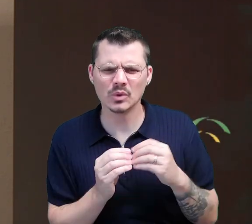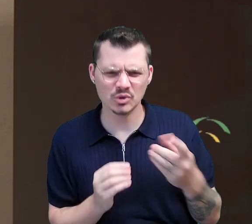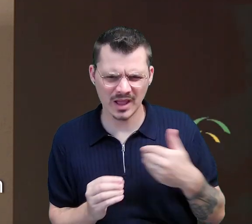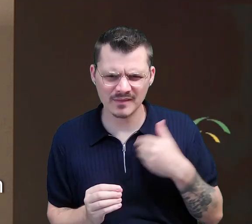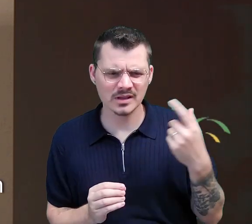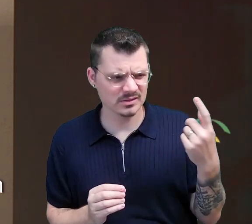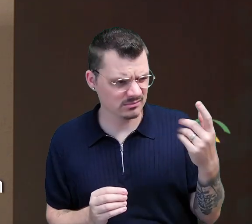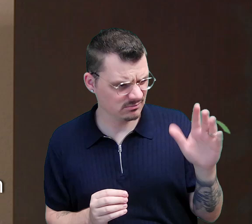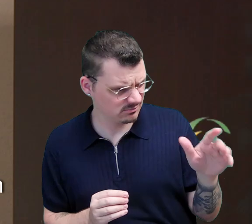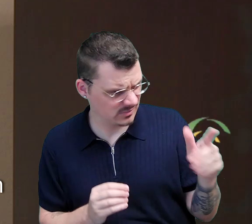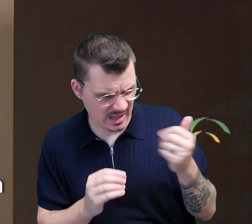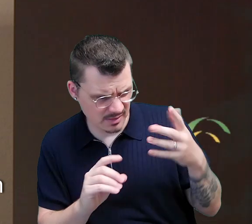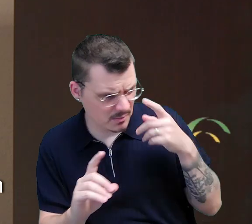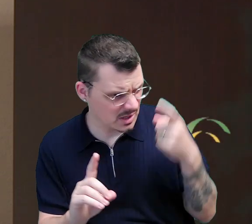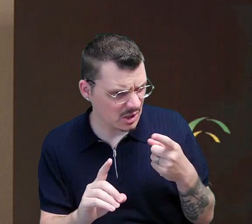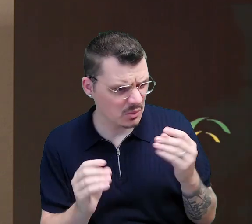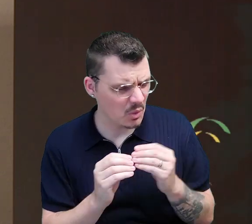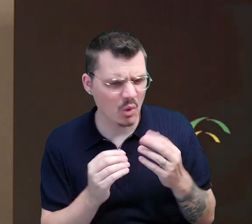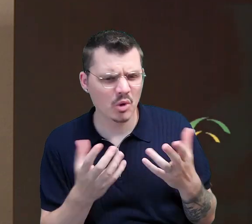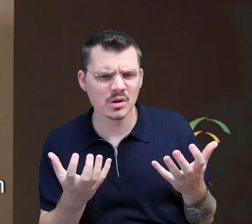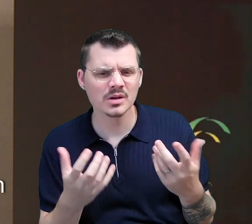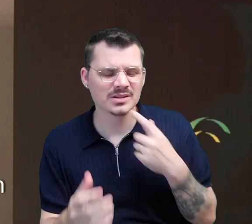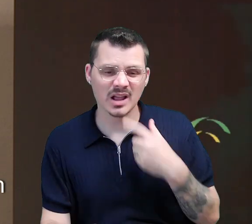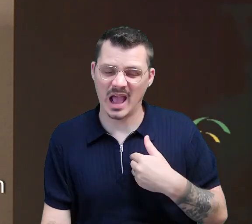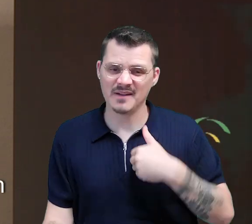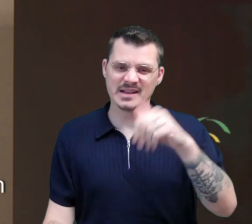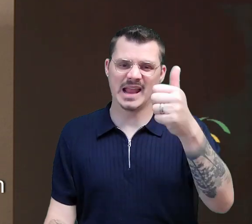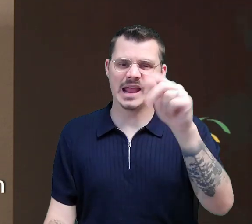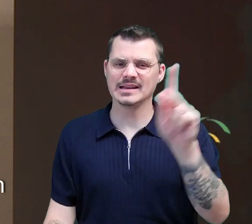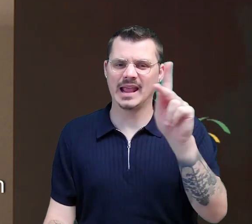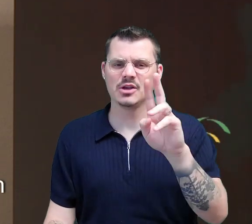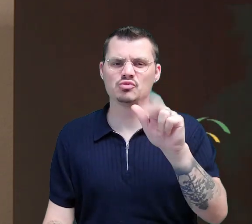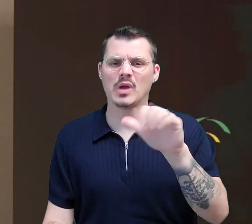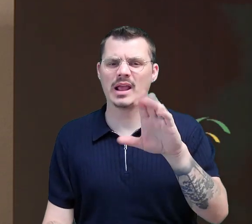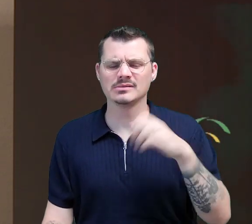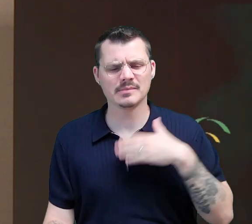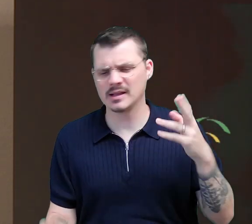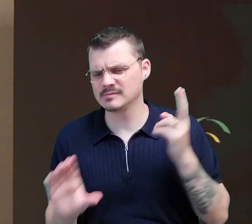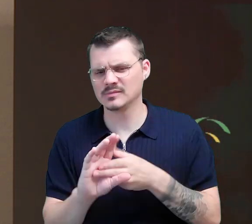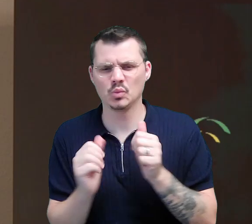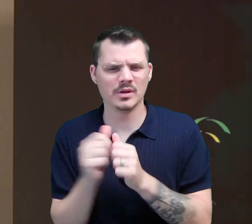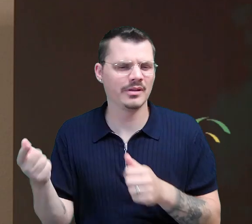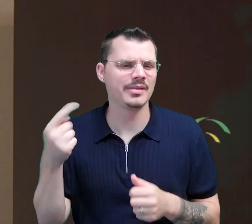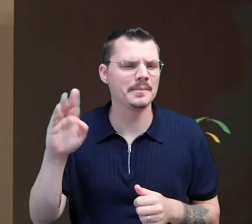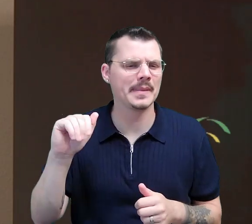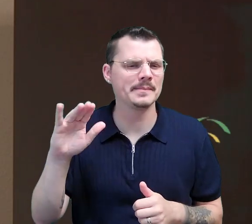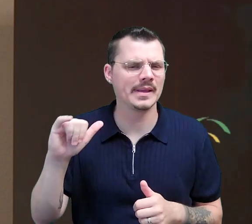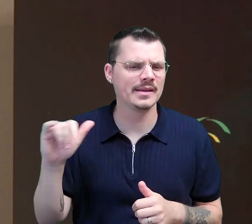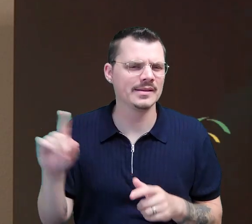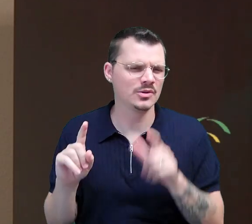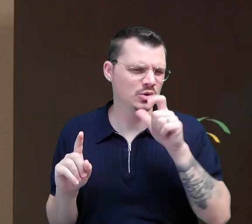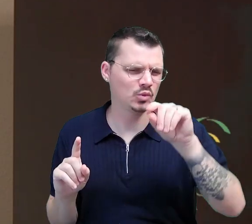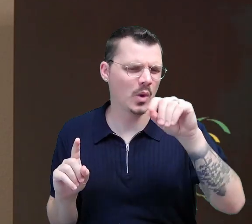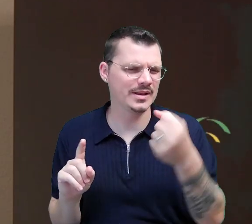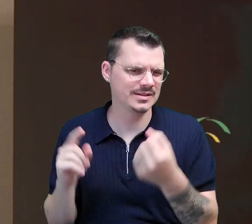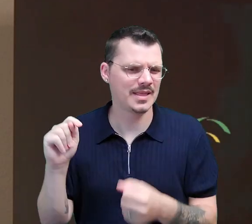something particular in mind or just kind of in general? She said, yeah, I got a 10K race I got to run with the baby.